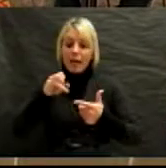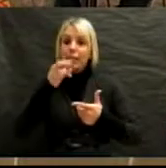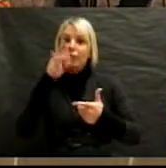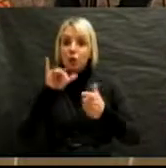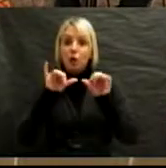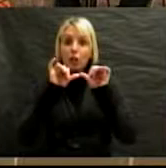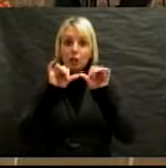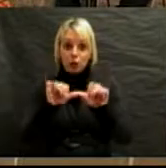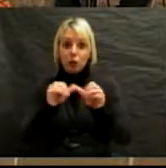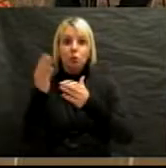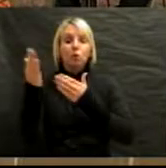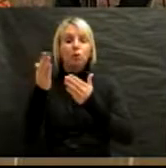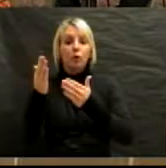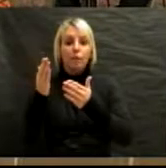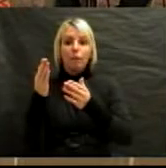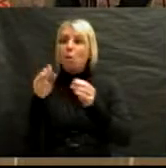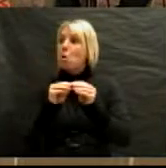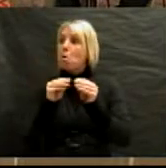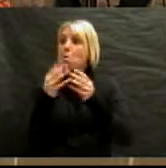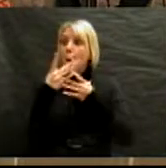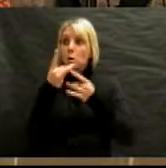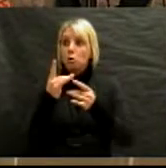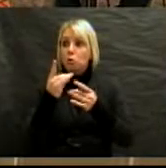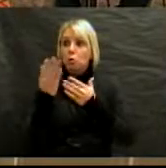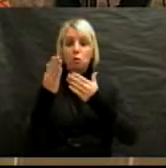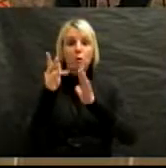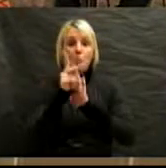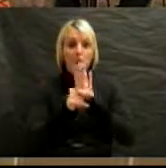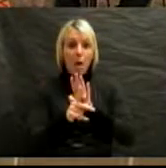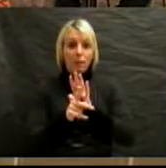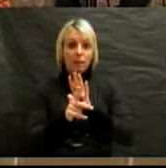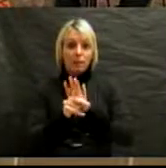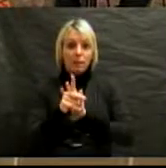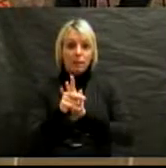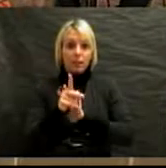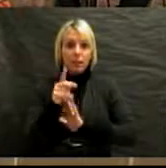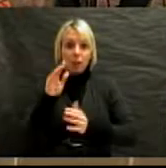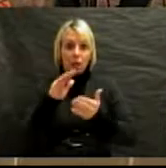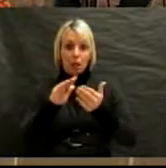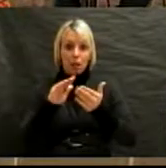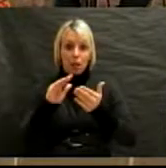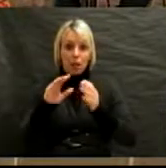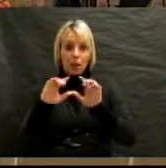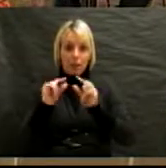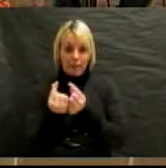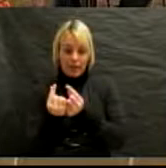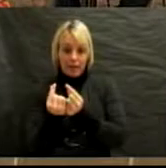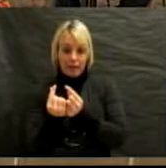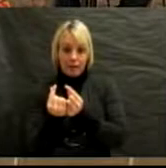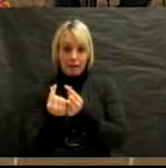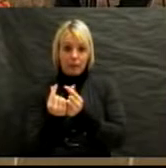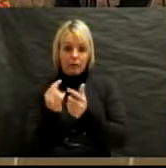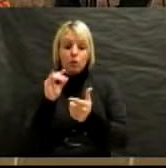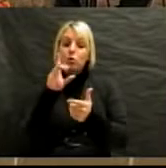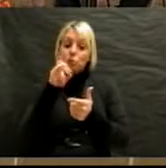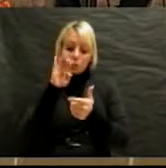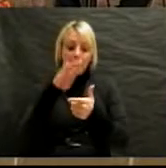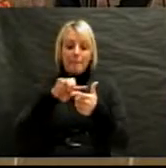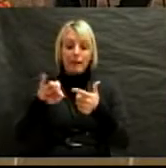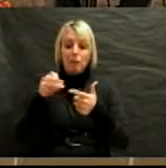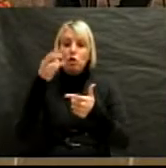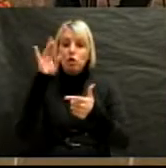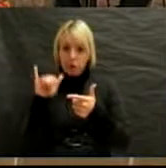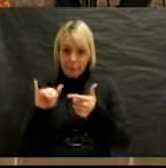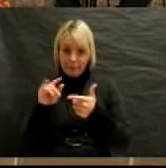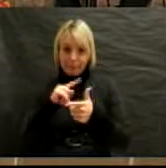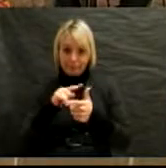on the policy committee? Okay, hearing none, and we'll leave that with Deb Davis and Jerry. We have some cooperative agreements for which we need